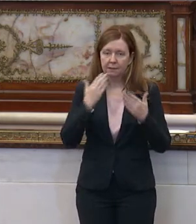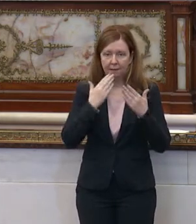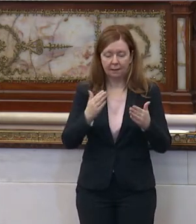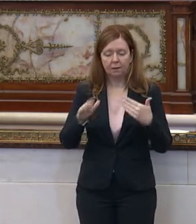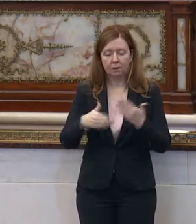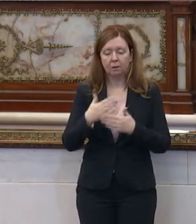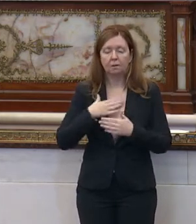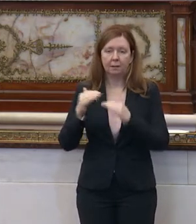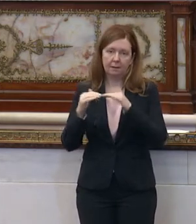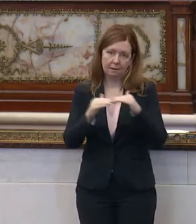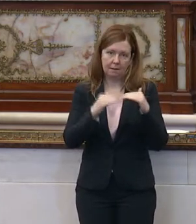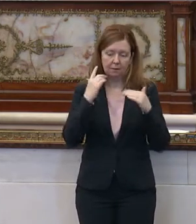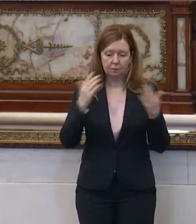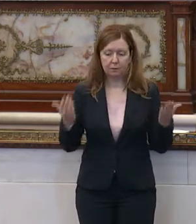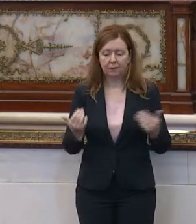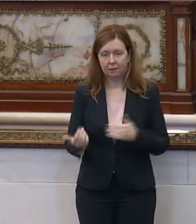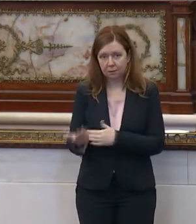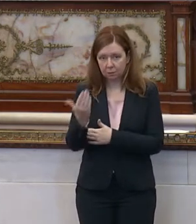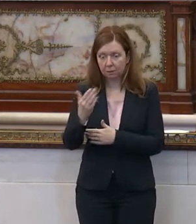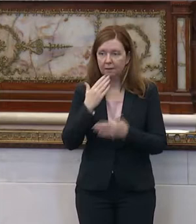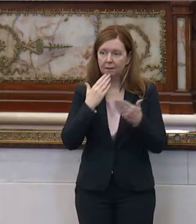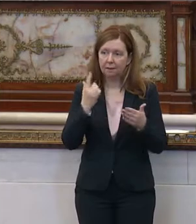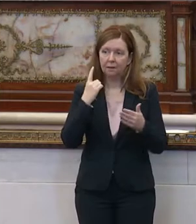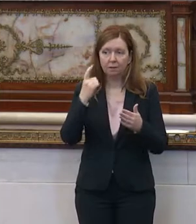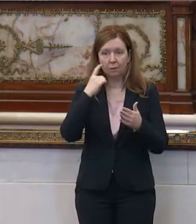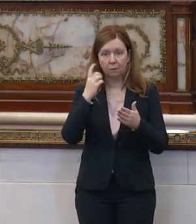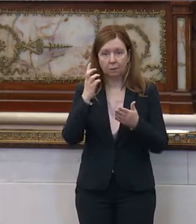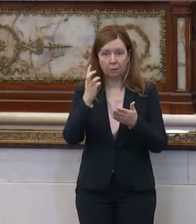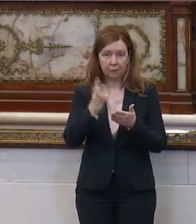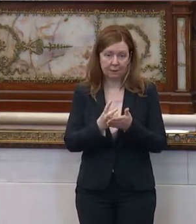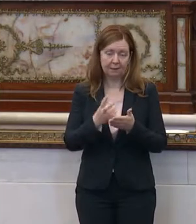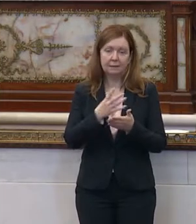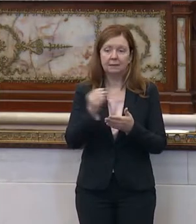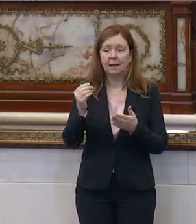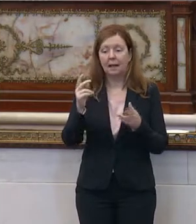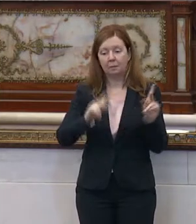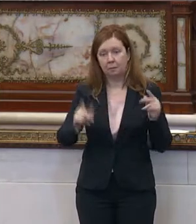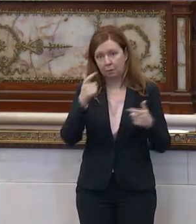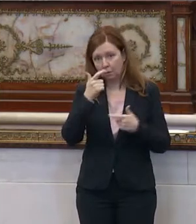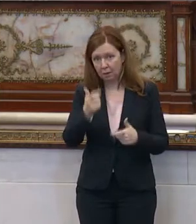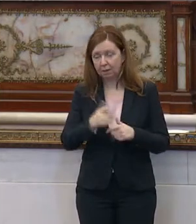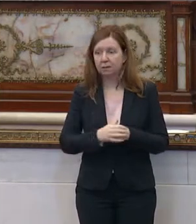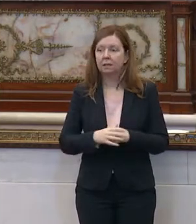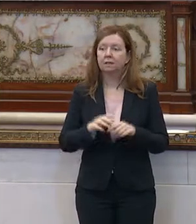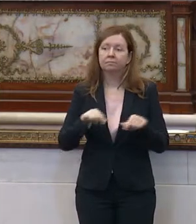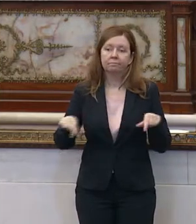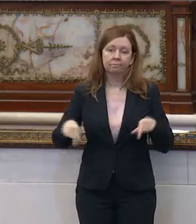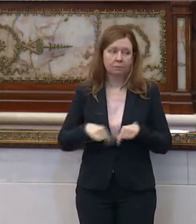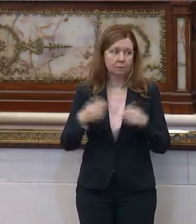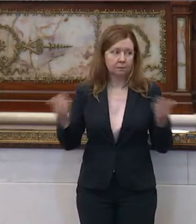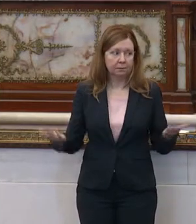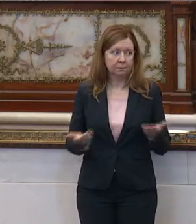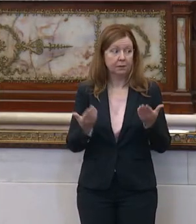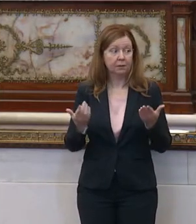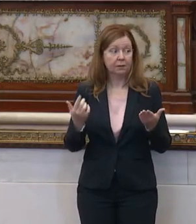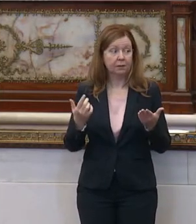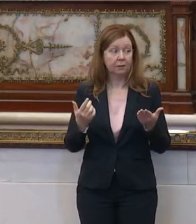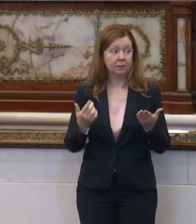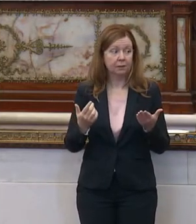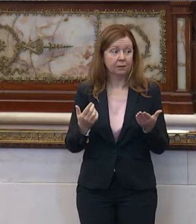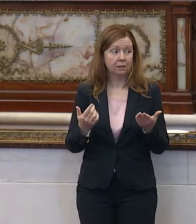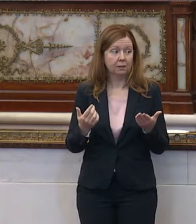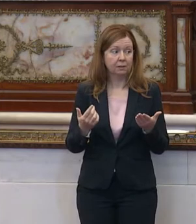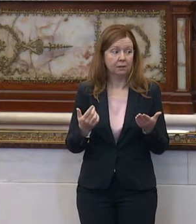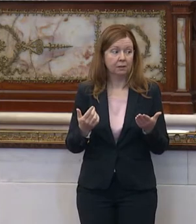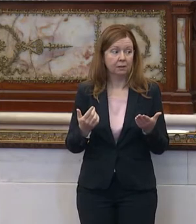to all my colleagues for being here this morning. Thank you for the witnesses and the viewing public. A quorum of the committee is present and the hearing is now called